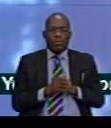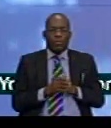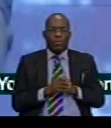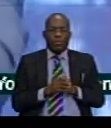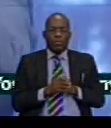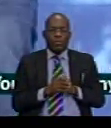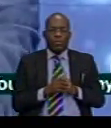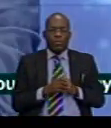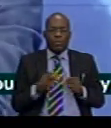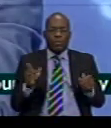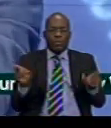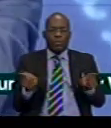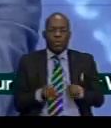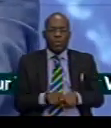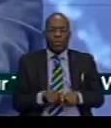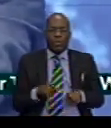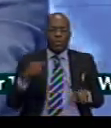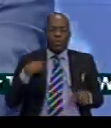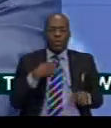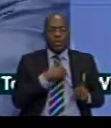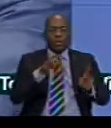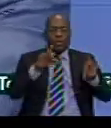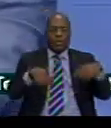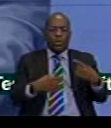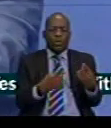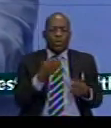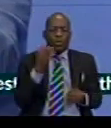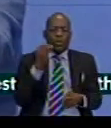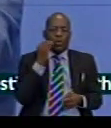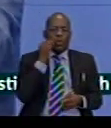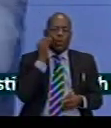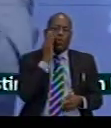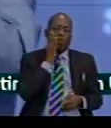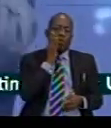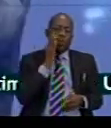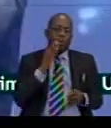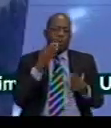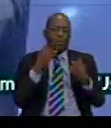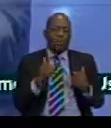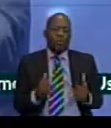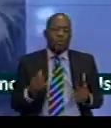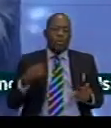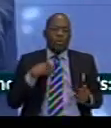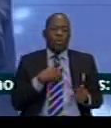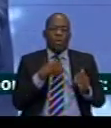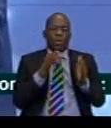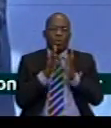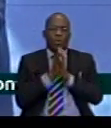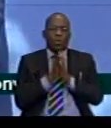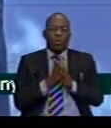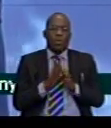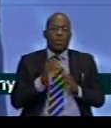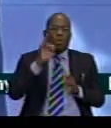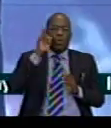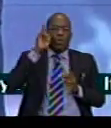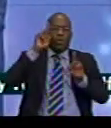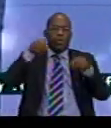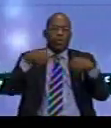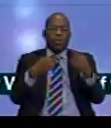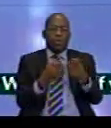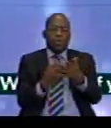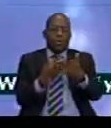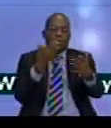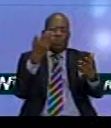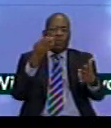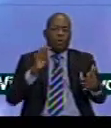As we go home now, we pray you go before us. And